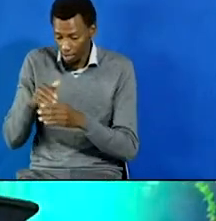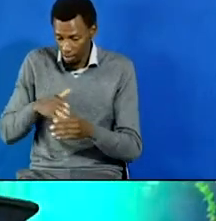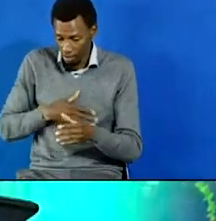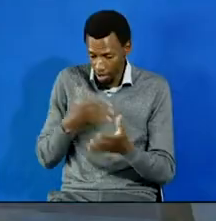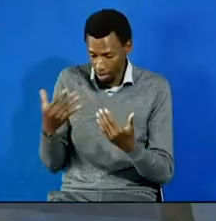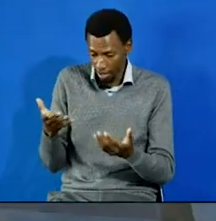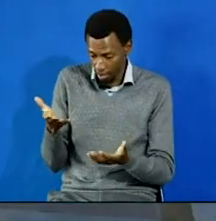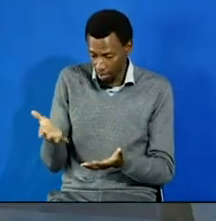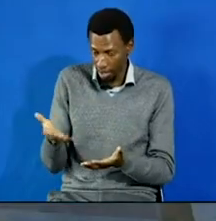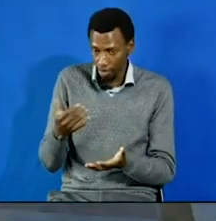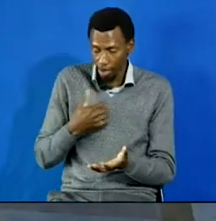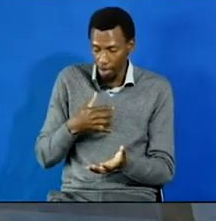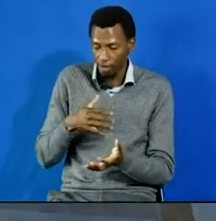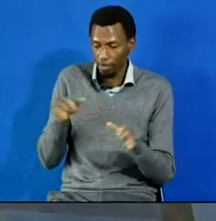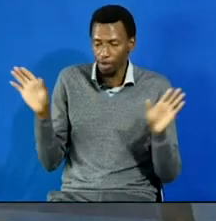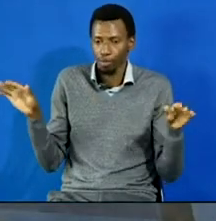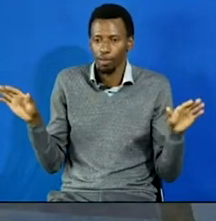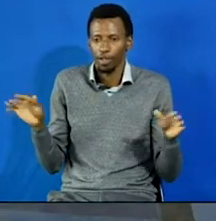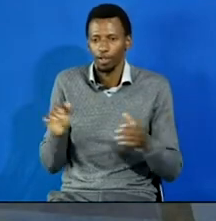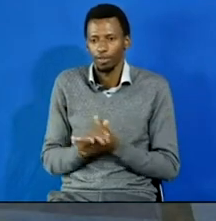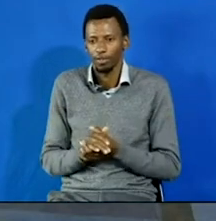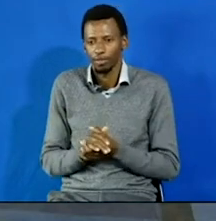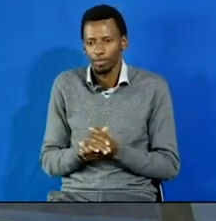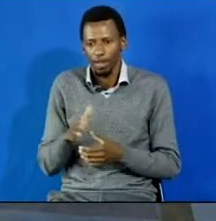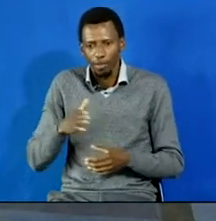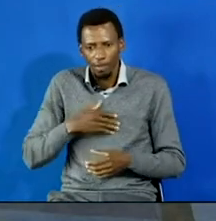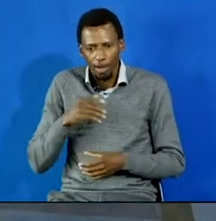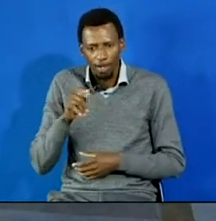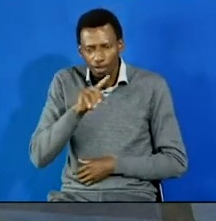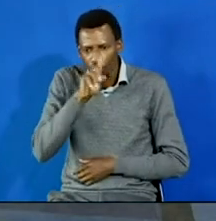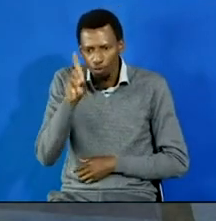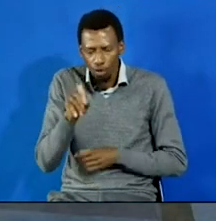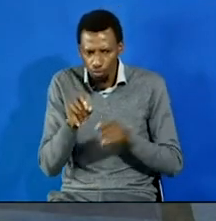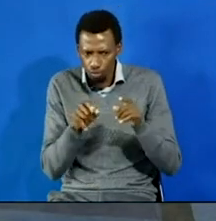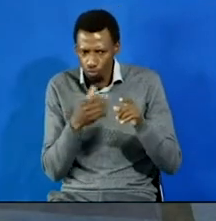bird. My question to you is,